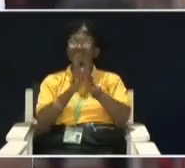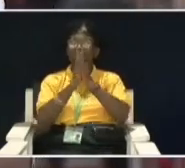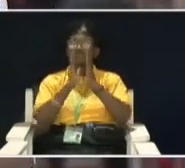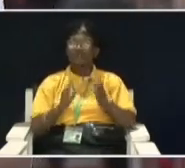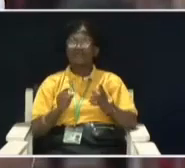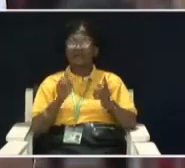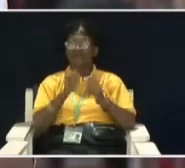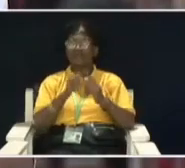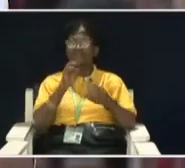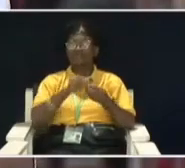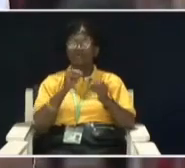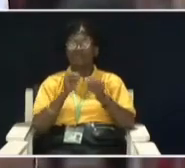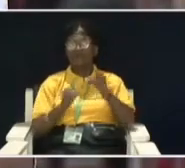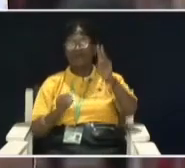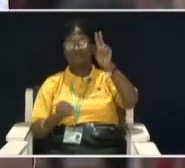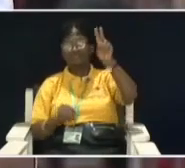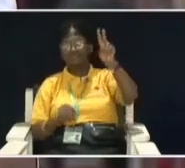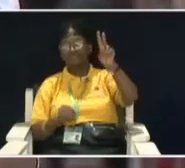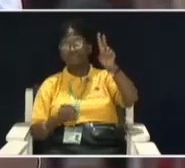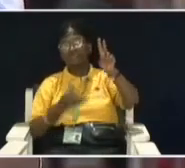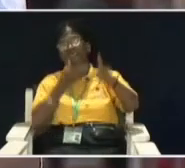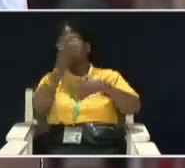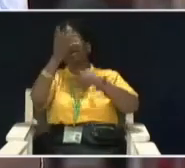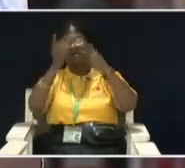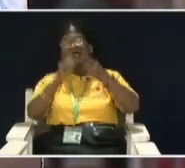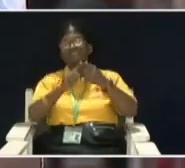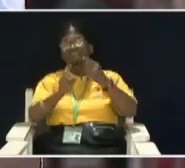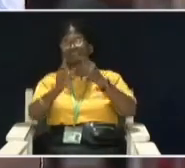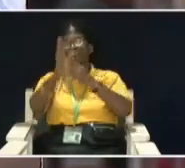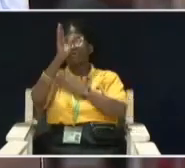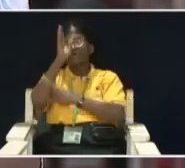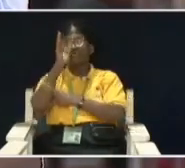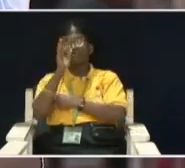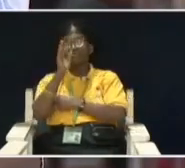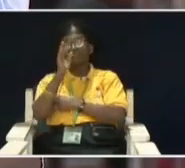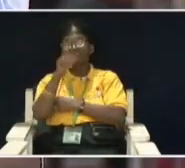please don't let me ever be ashamed.